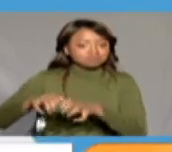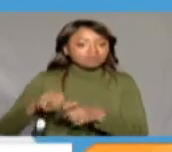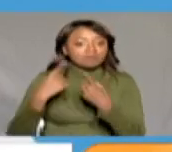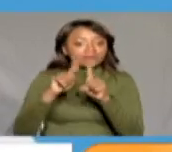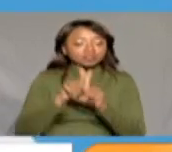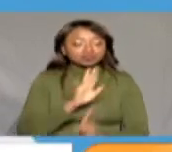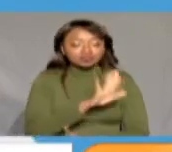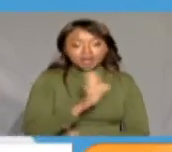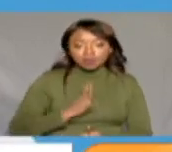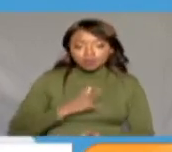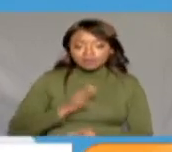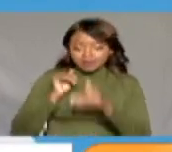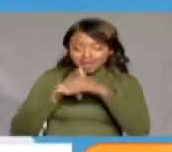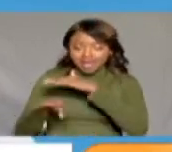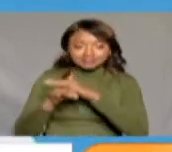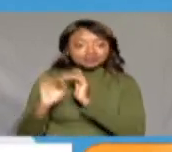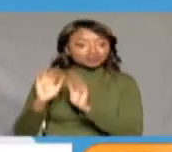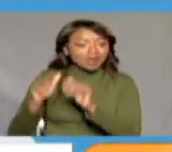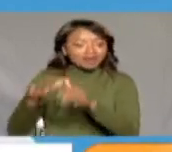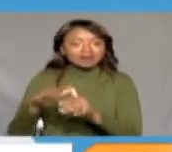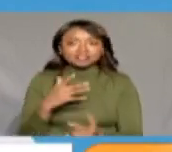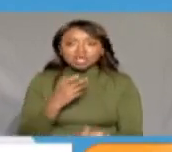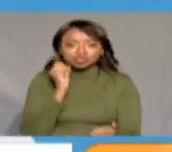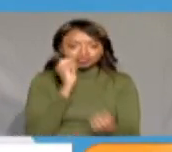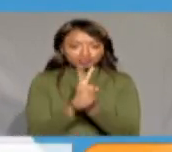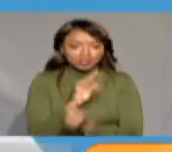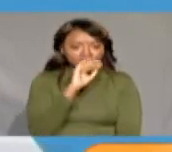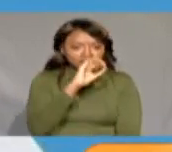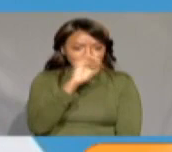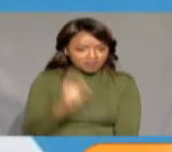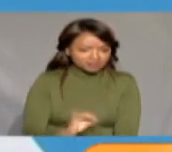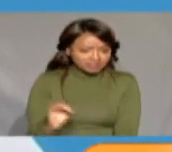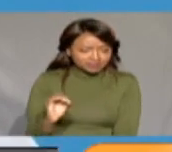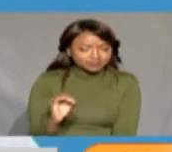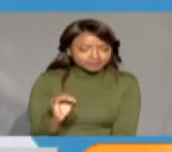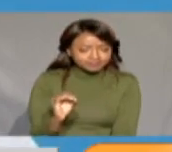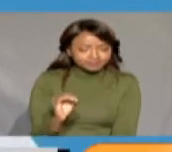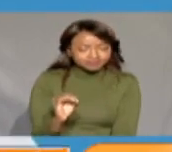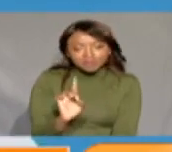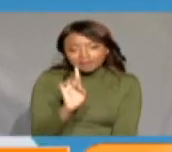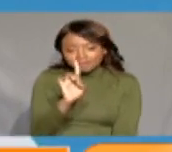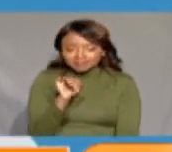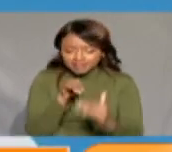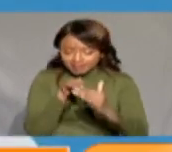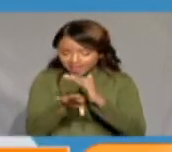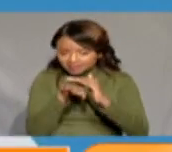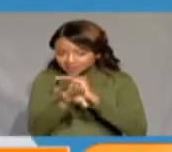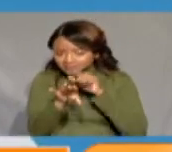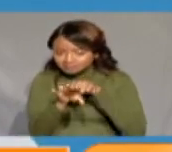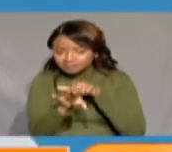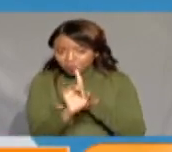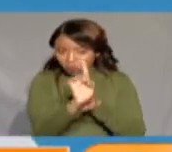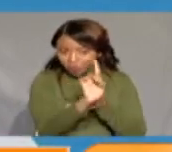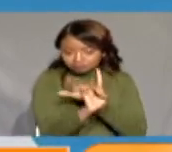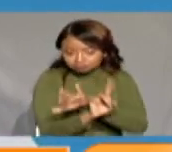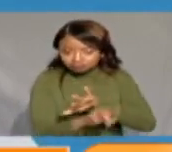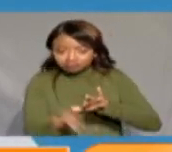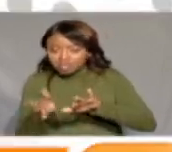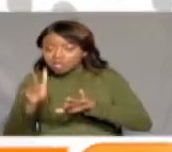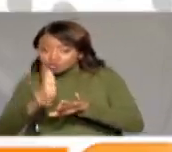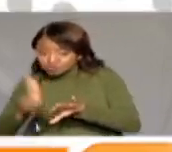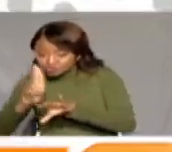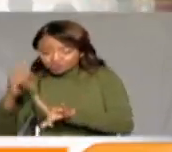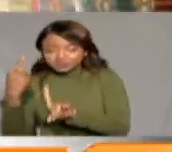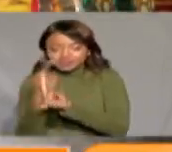to agriculture is actually about 12%. And access is one thing and use is